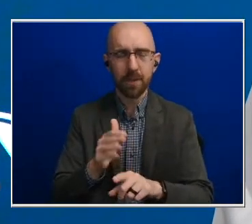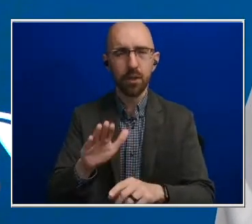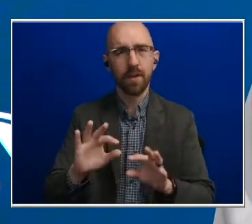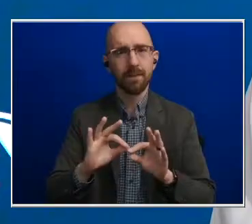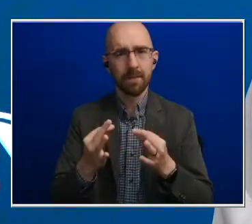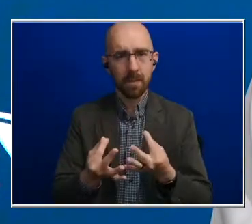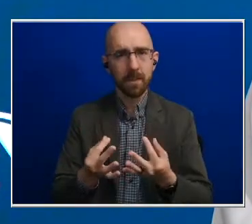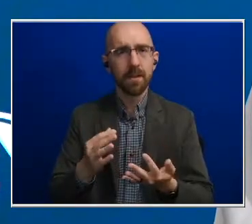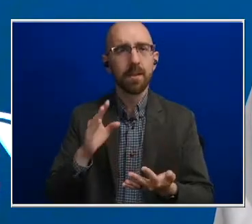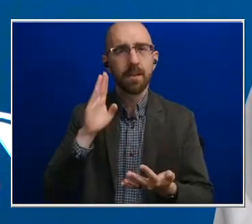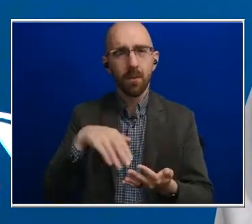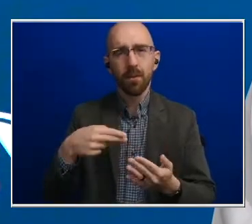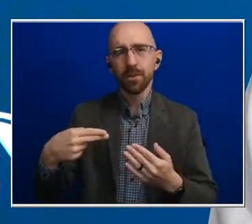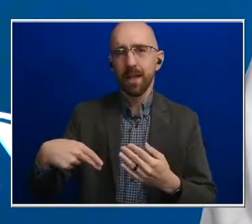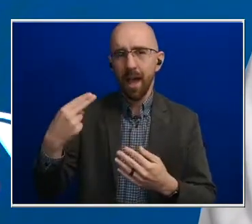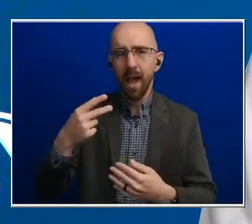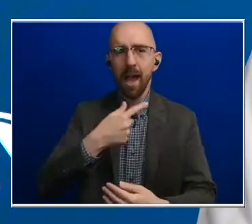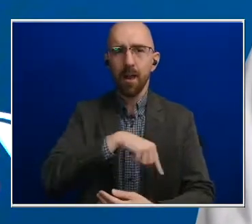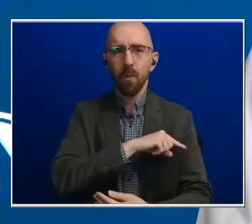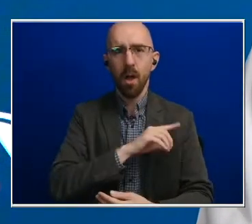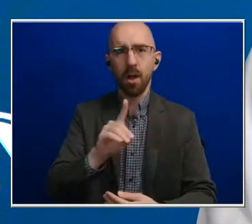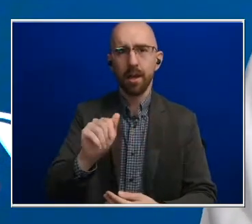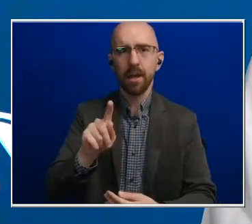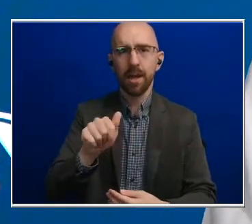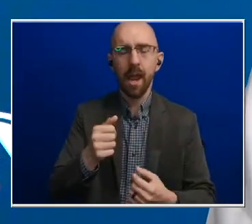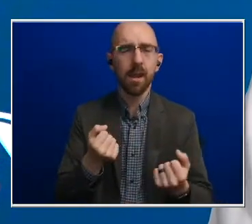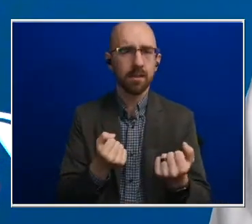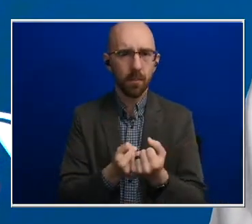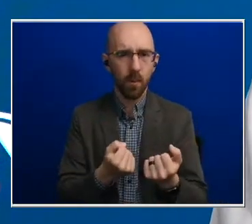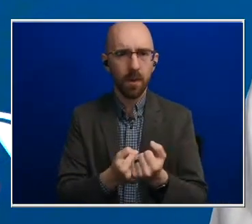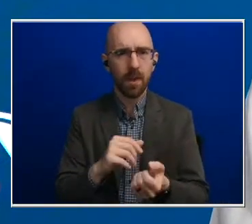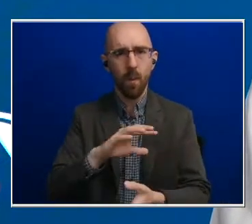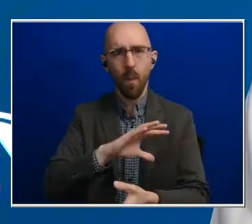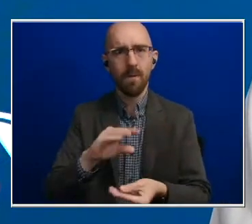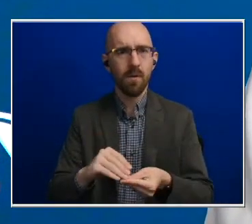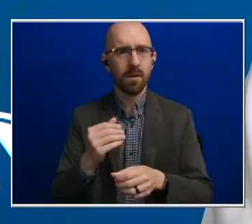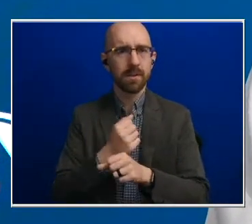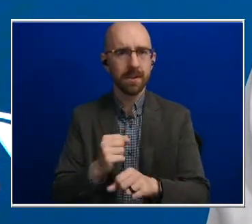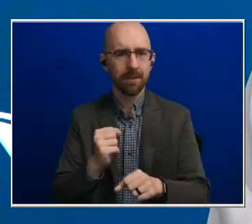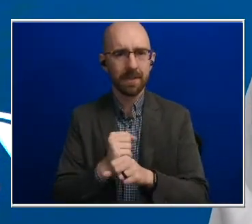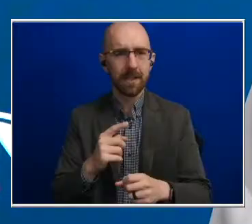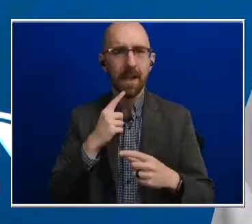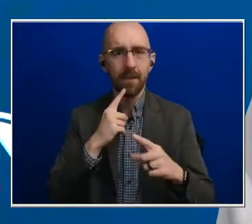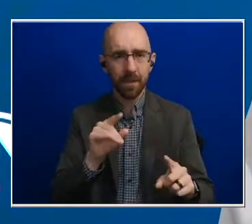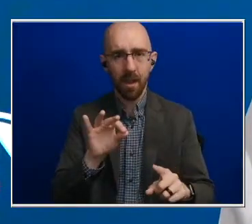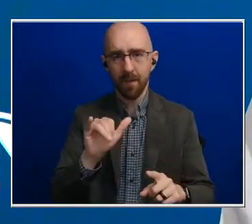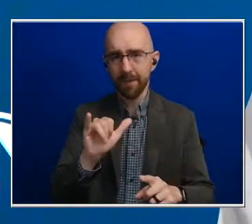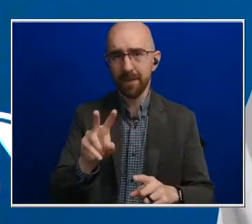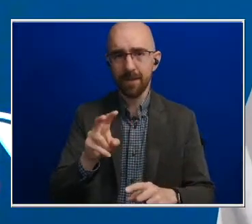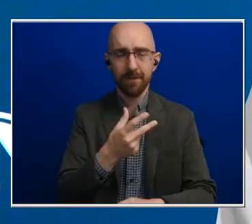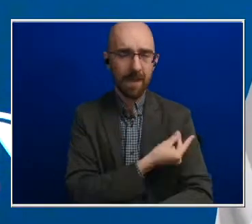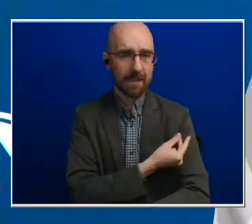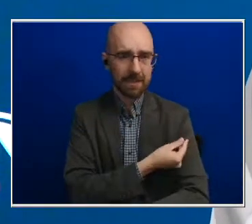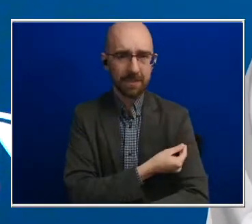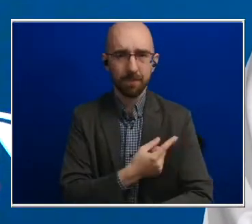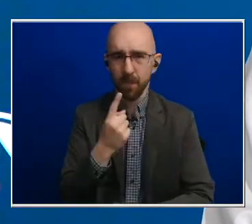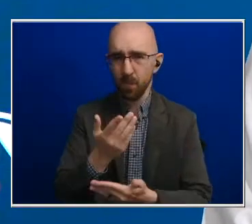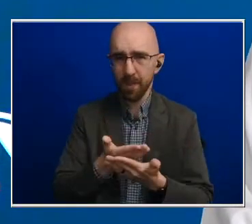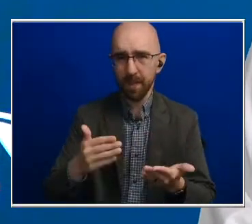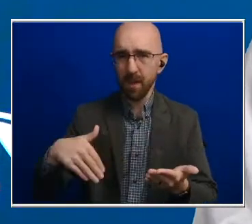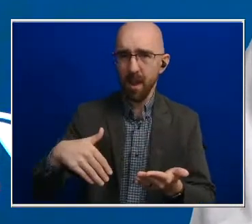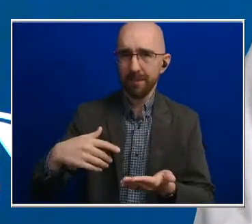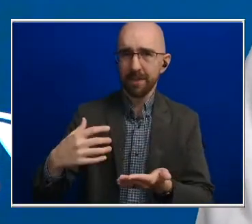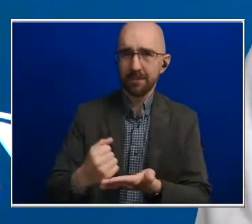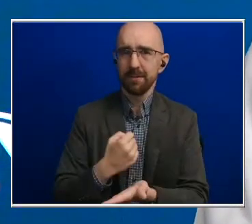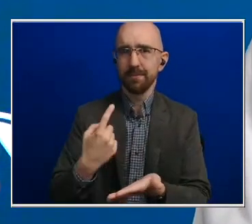high quality data supporting the overall safety and efficacy of these vaccines. And I think one thing that isn't being talked about right now is that with